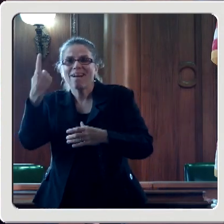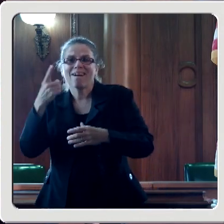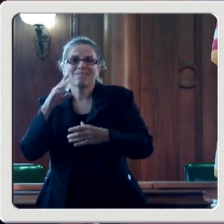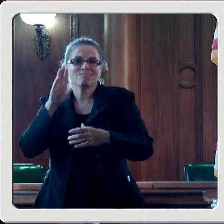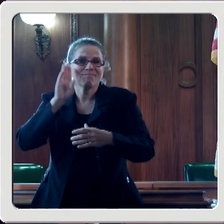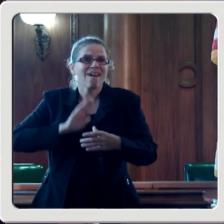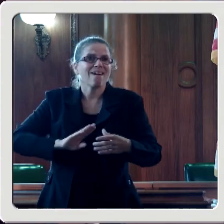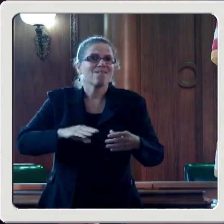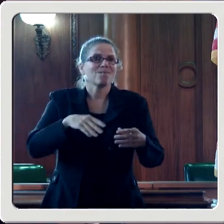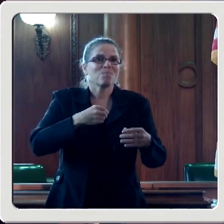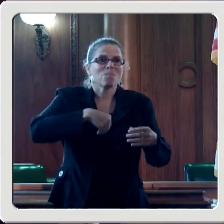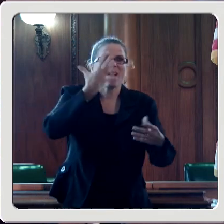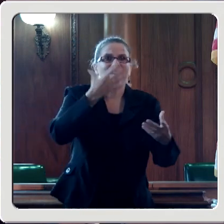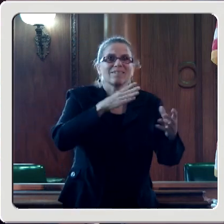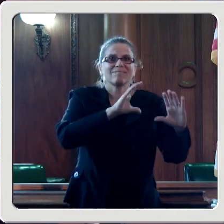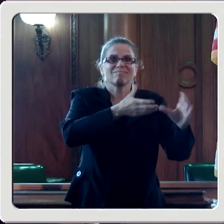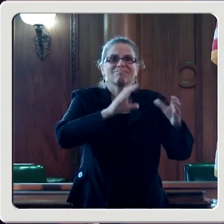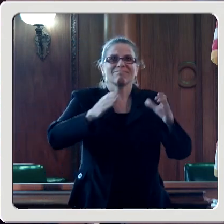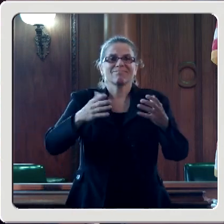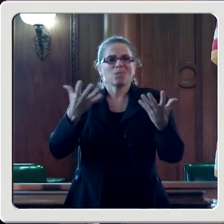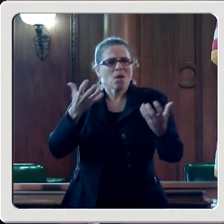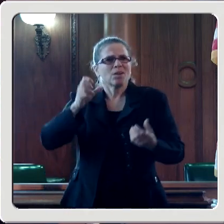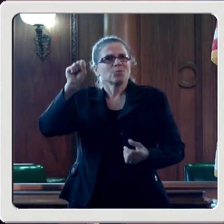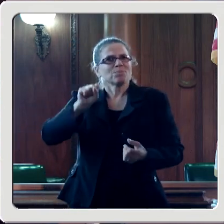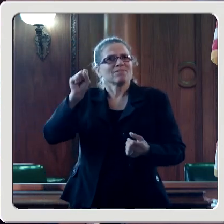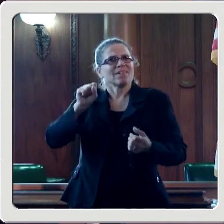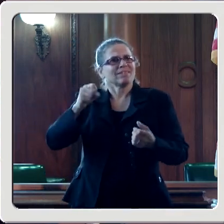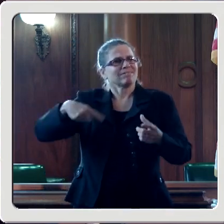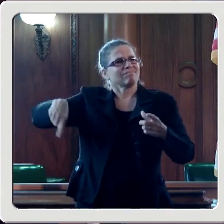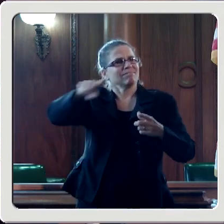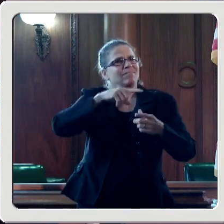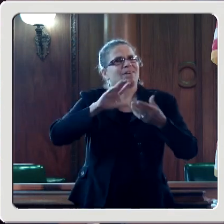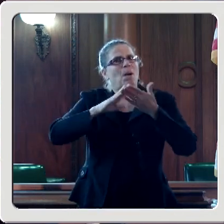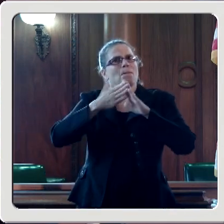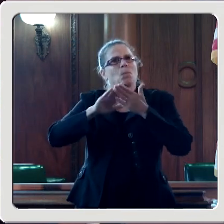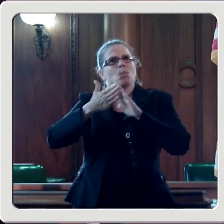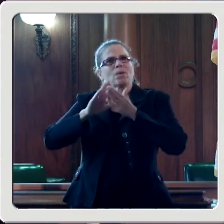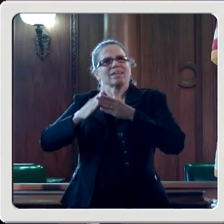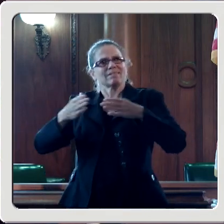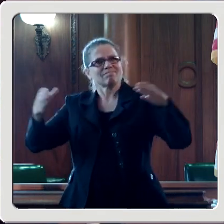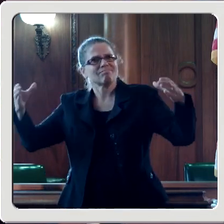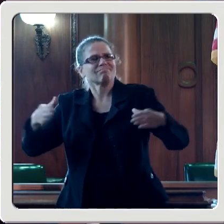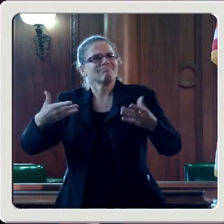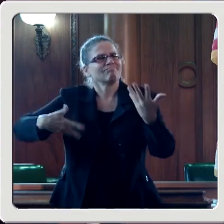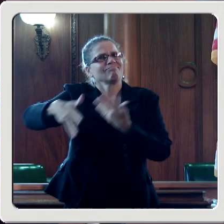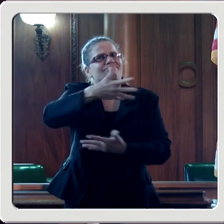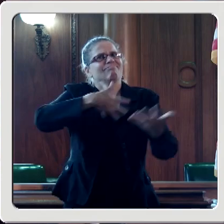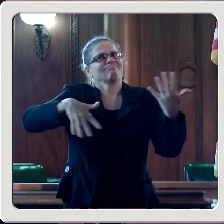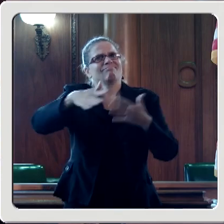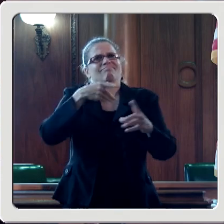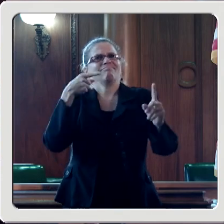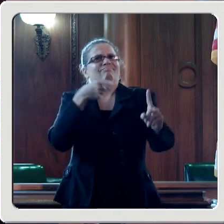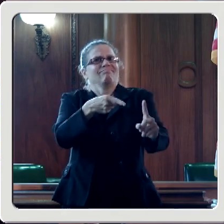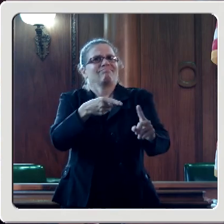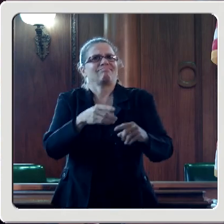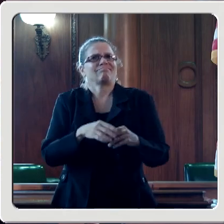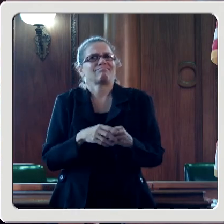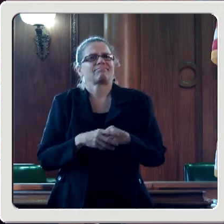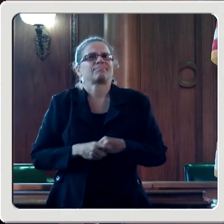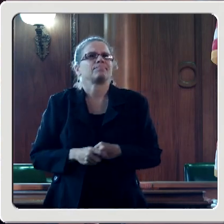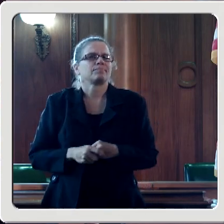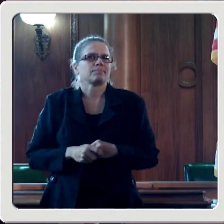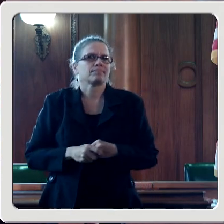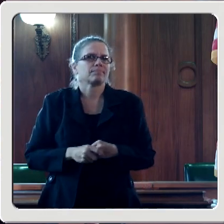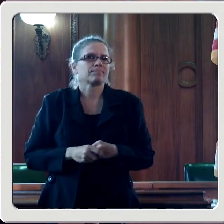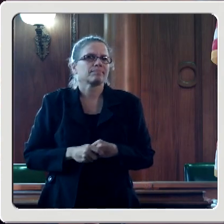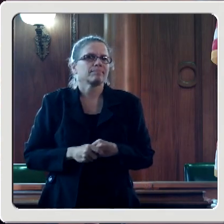what Springfield is about. And I think that's important to be noted. Negativity seems to grab